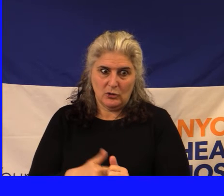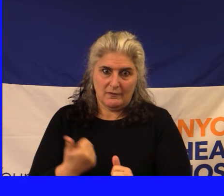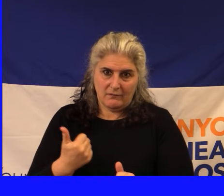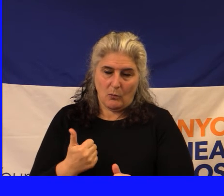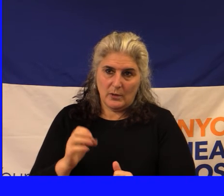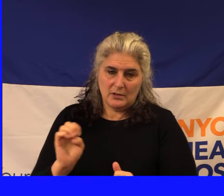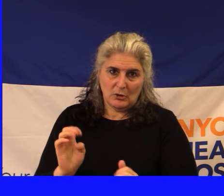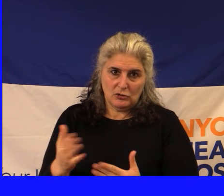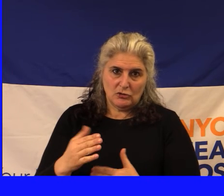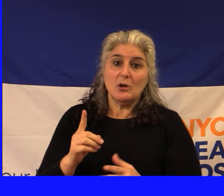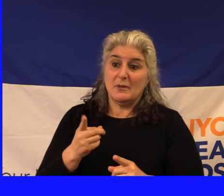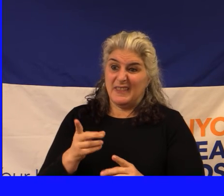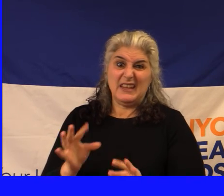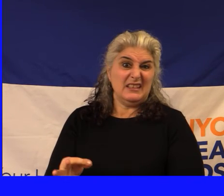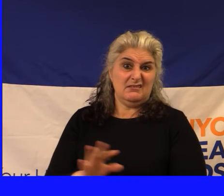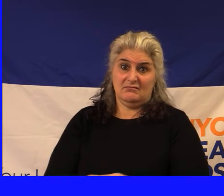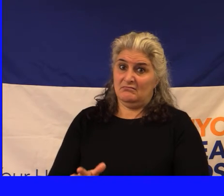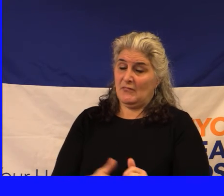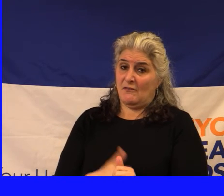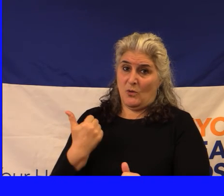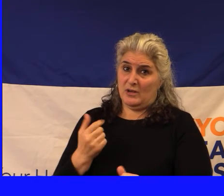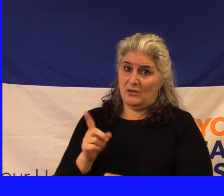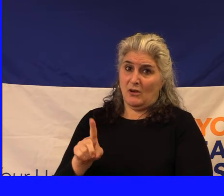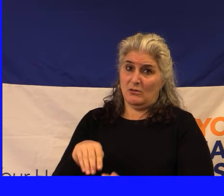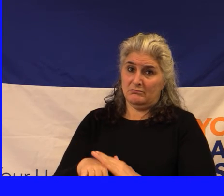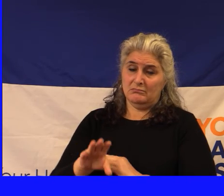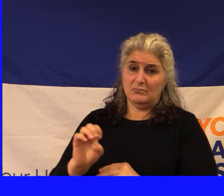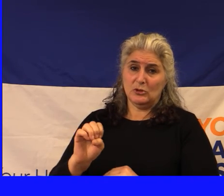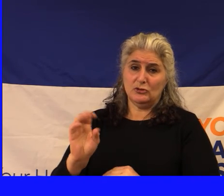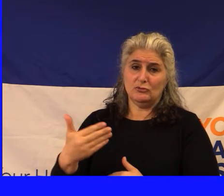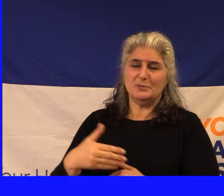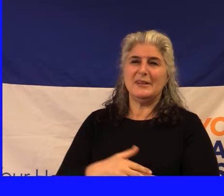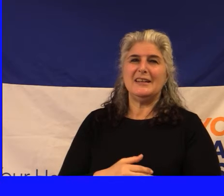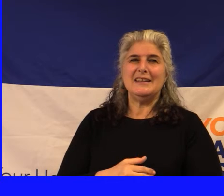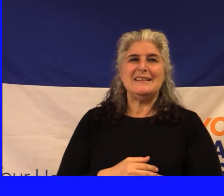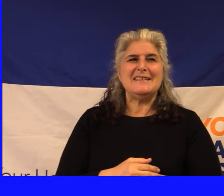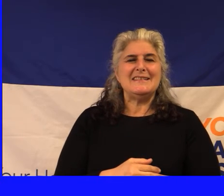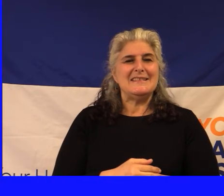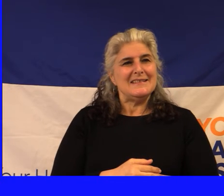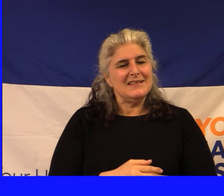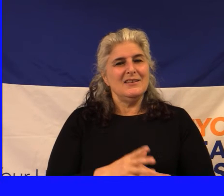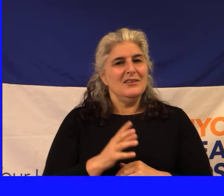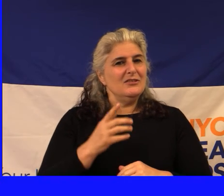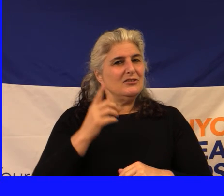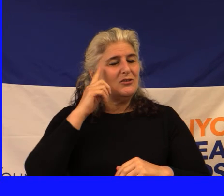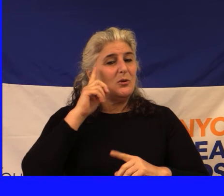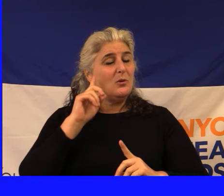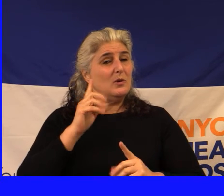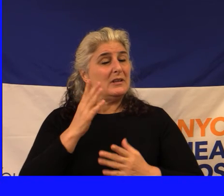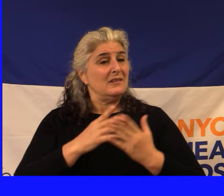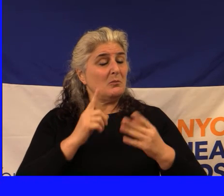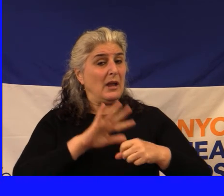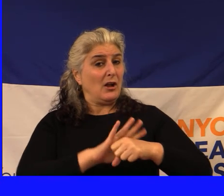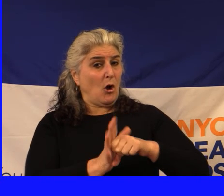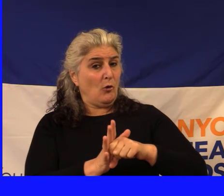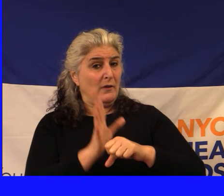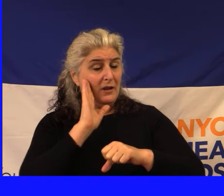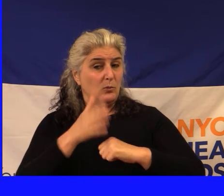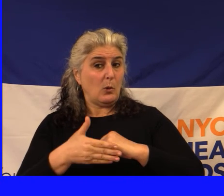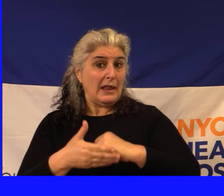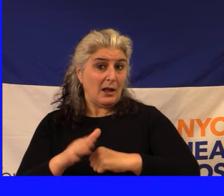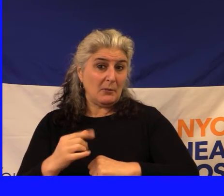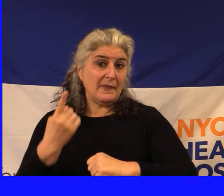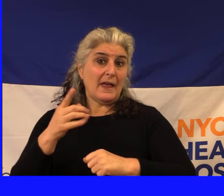could. So I think COVID is going to help in some areas and it's definitely going to hurt in some areas.